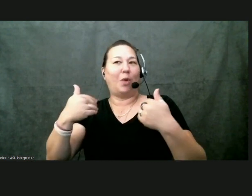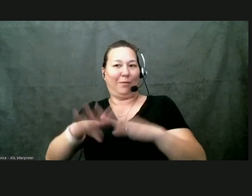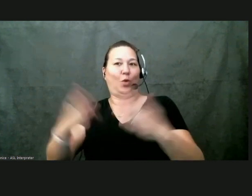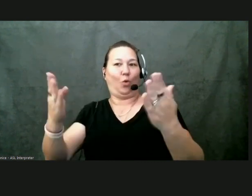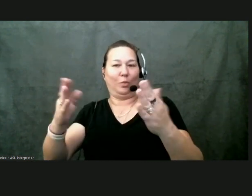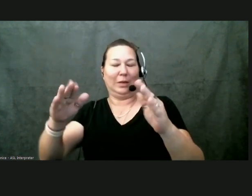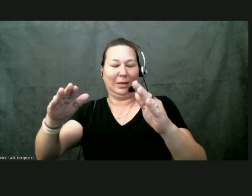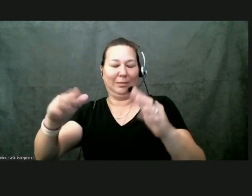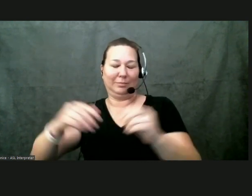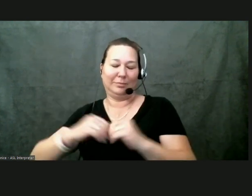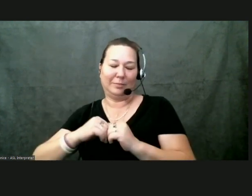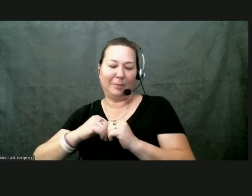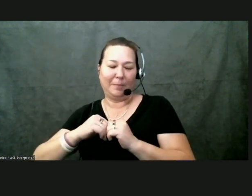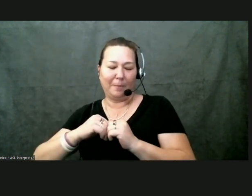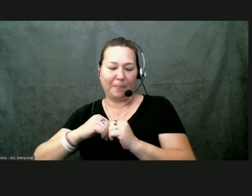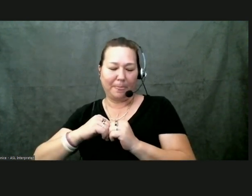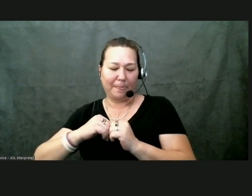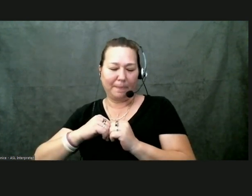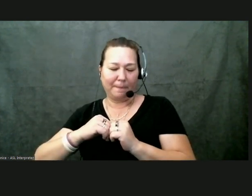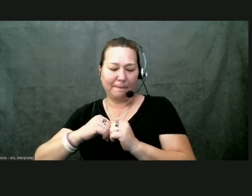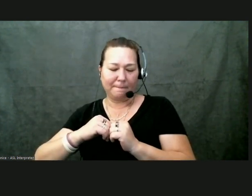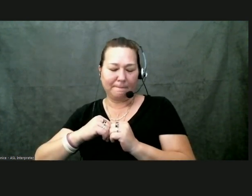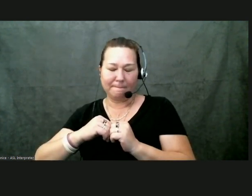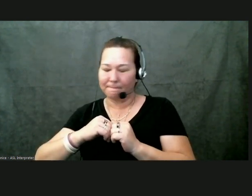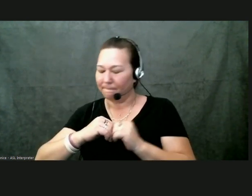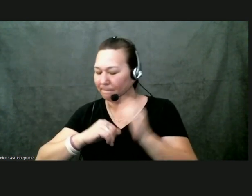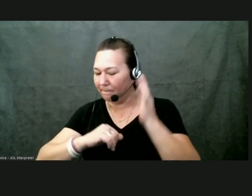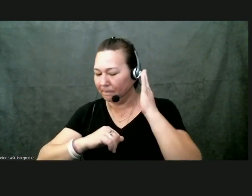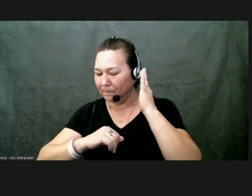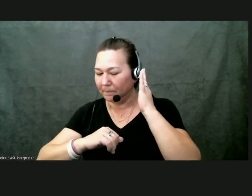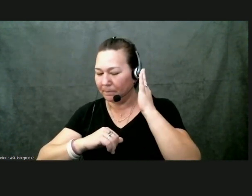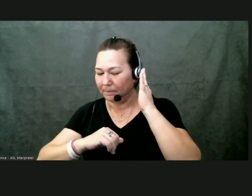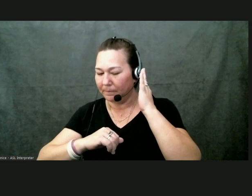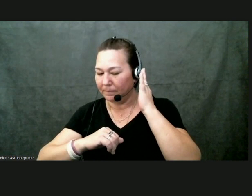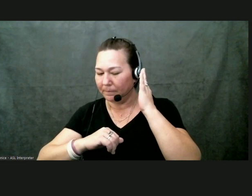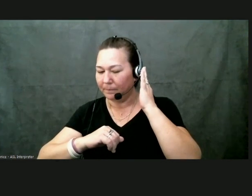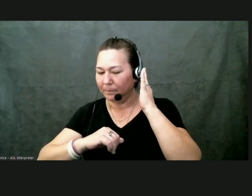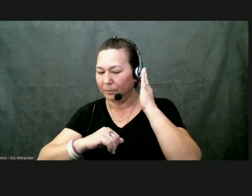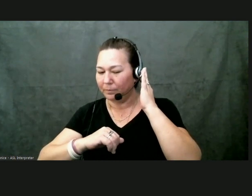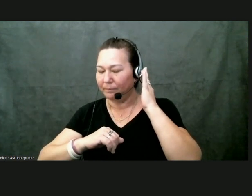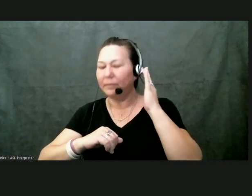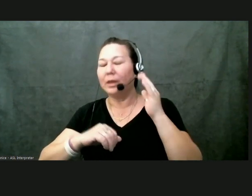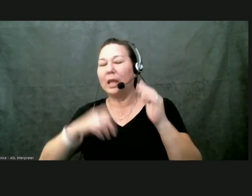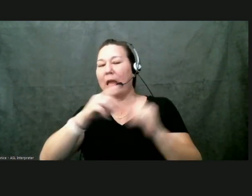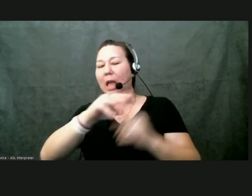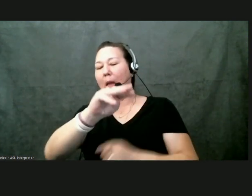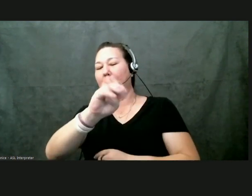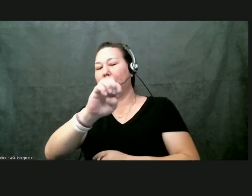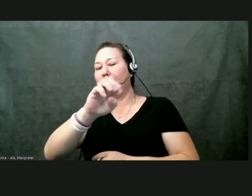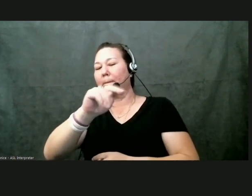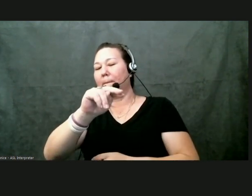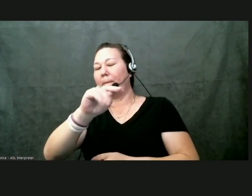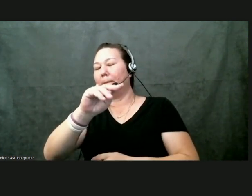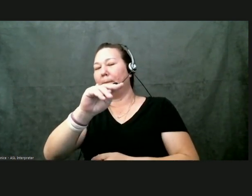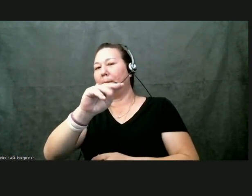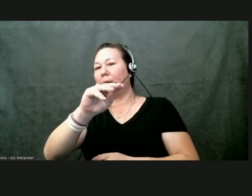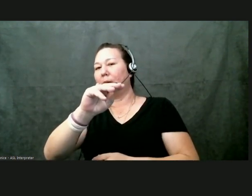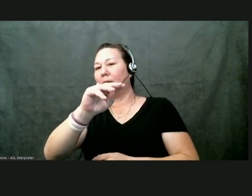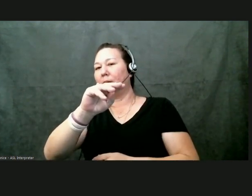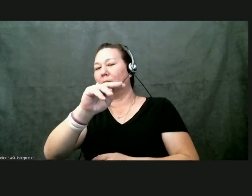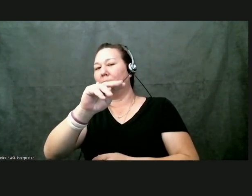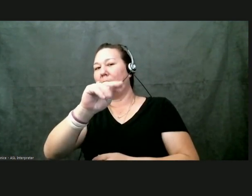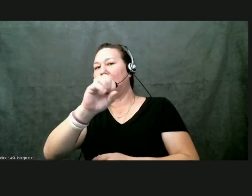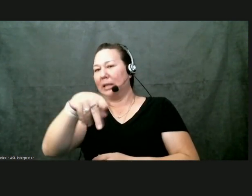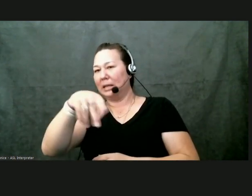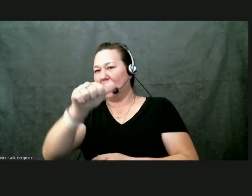I don't know Mendocino's status, but they are also in the red zone, and we're in the purple zone. So, Paul, if you could bring up the